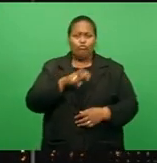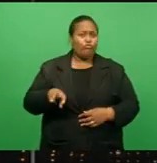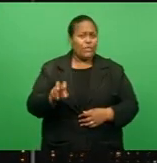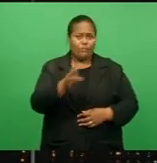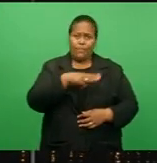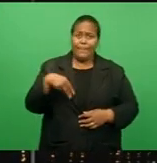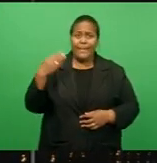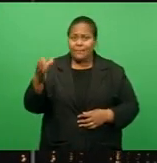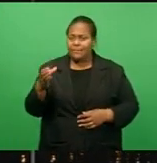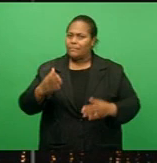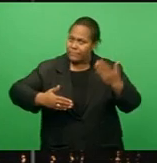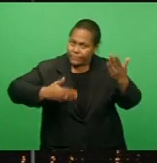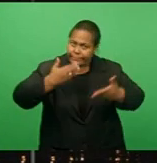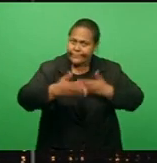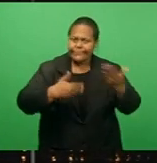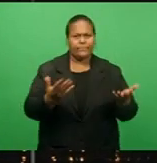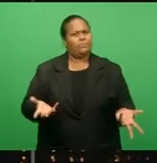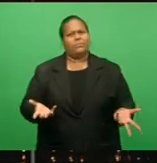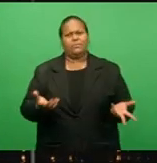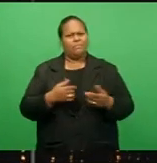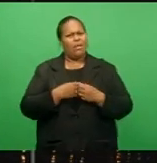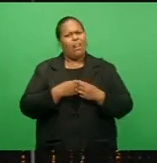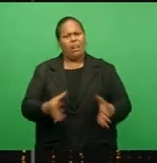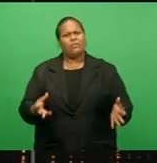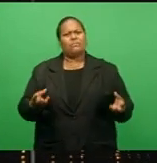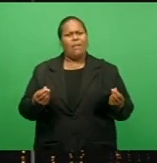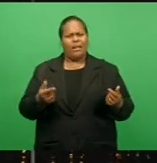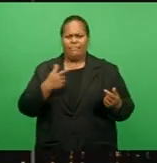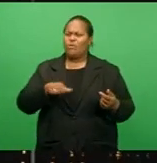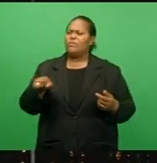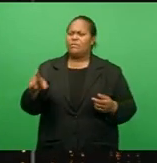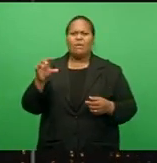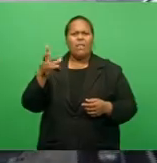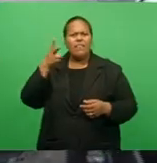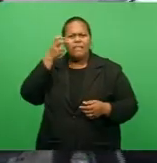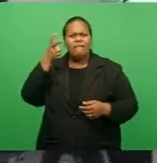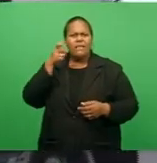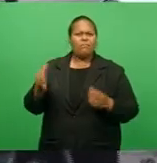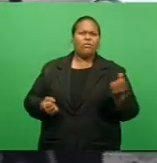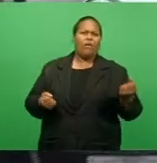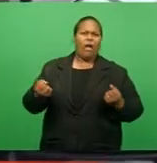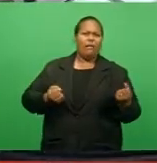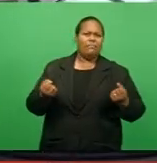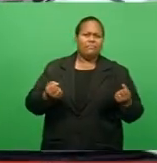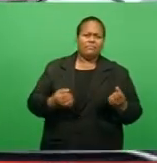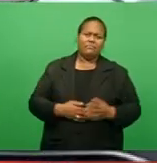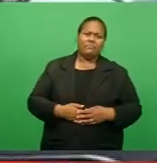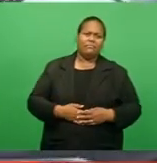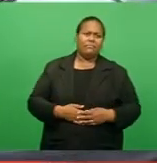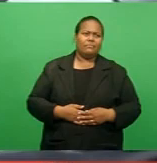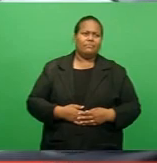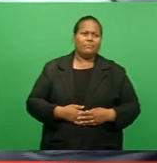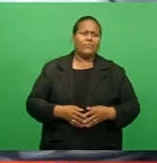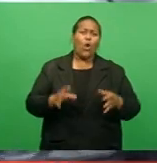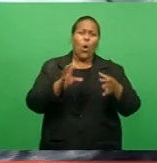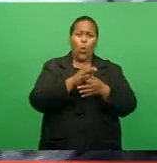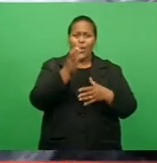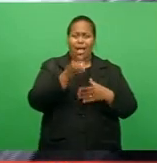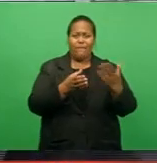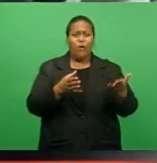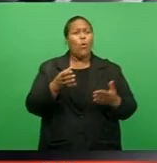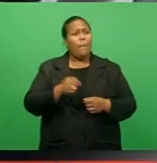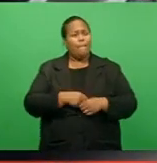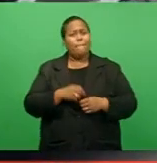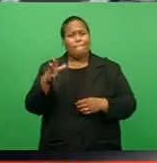Lambasa, adding that they are losing revenue. Karoy Tandulala reports. Owner of Permod Buses, Permod Chand,